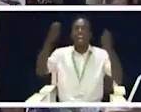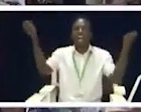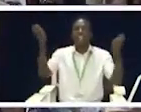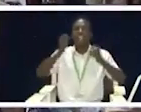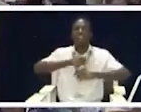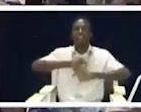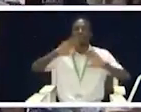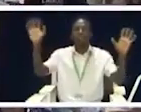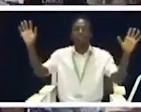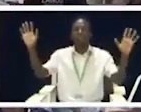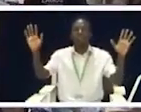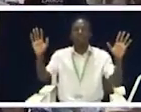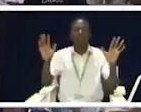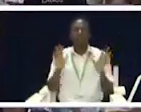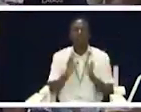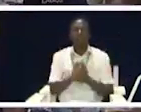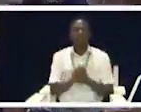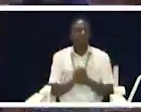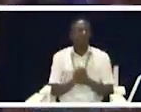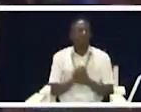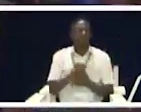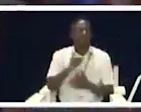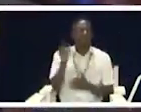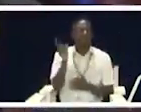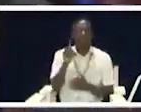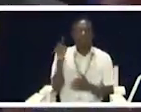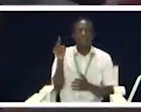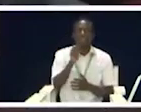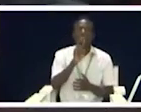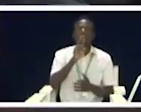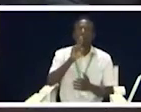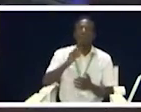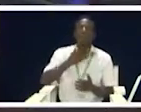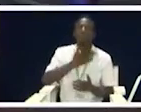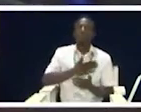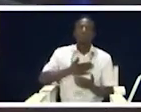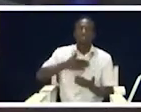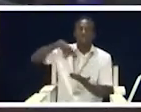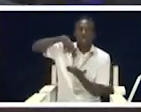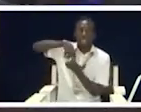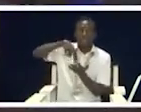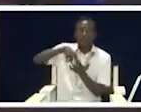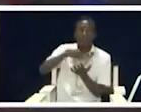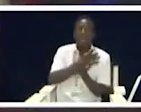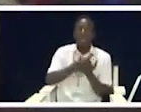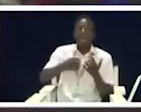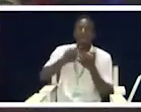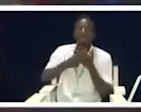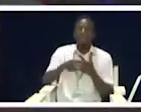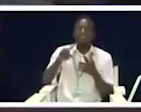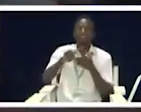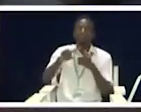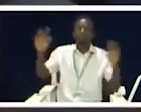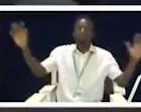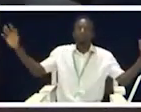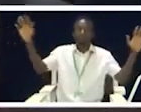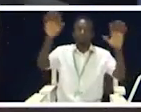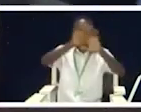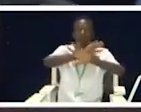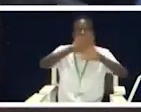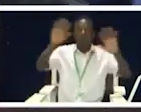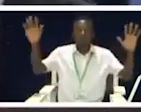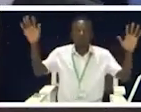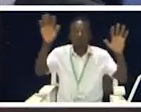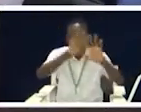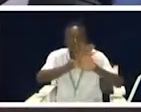hallelujah! Wherever you are, please rise up on your feet and begin to wave your hands to Jesus. Give him praise,